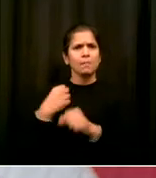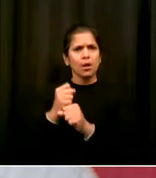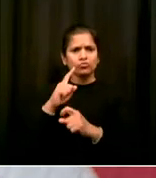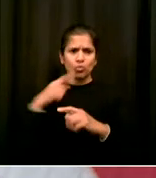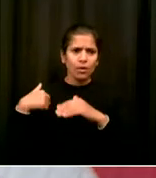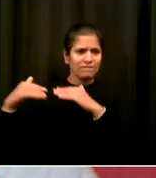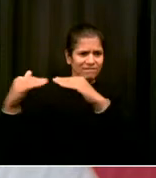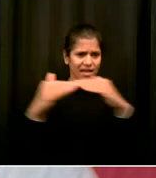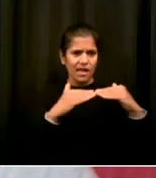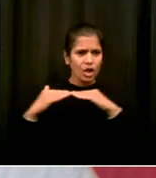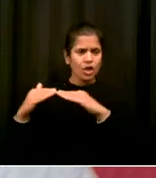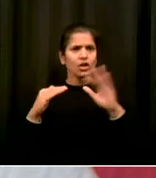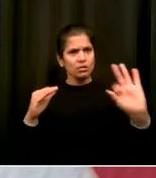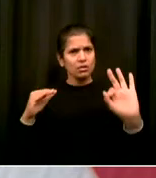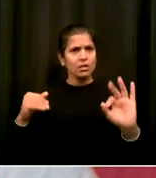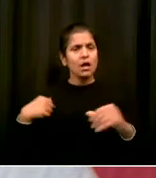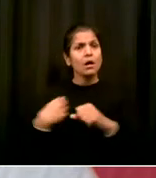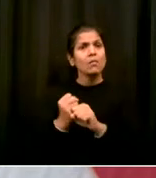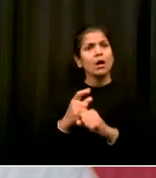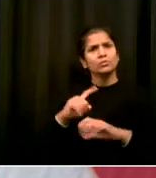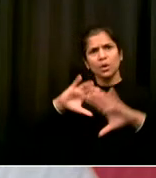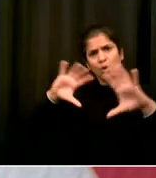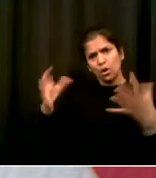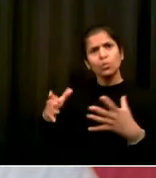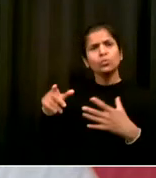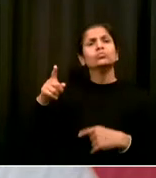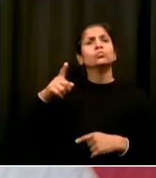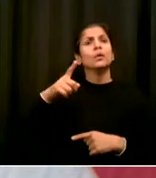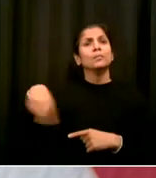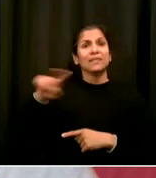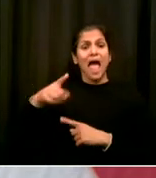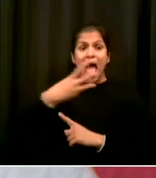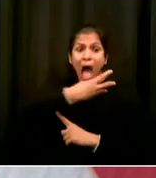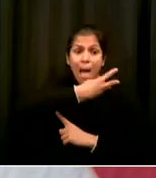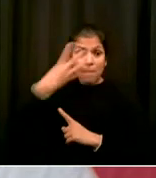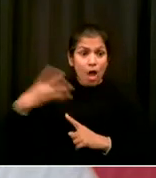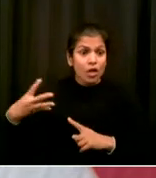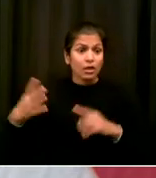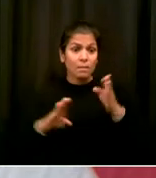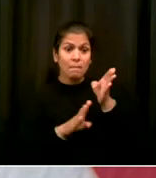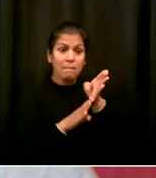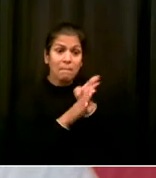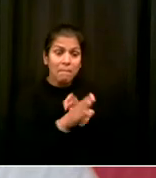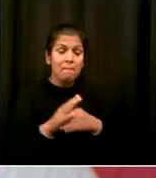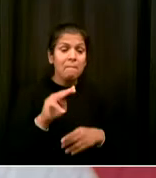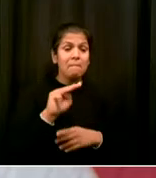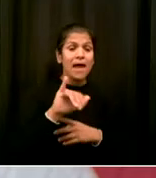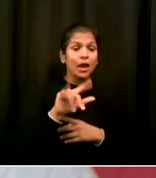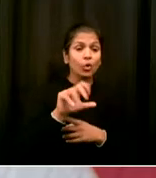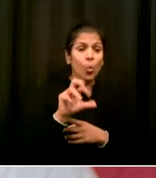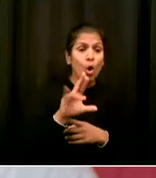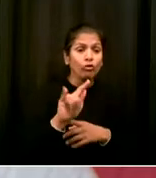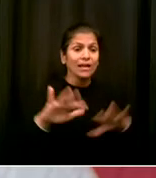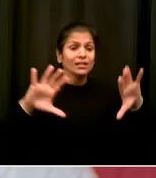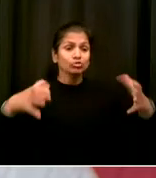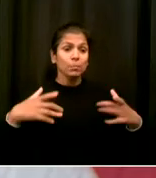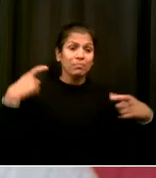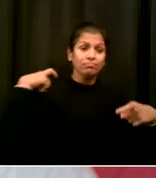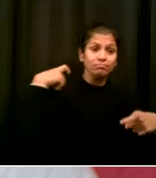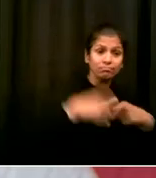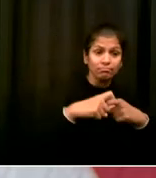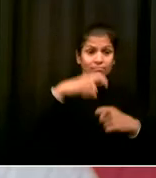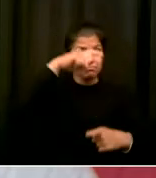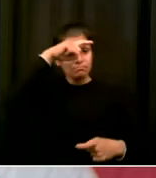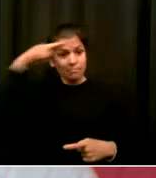testing apparatus through the Test and Trace Corps that can also be leveraged to administer vaccines at certain sites, again with a focus